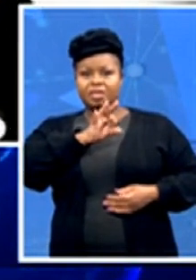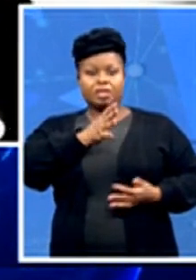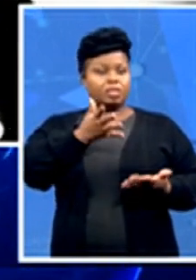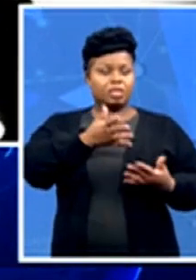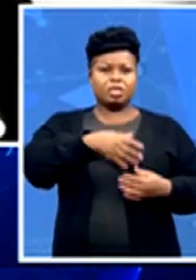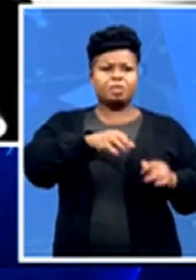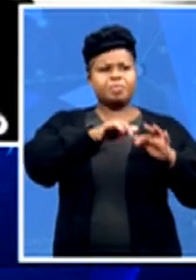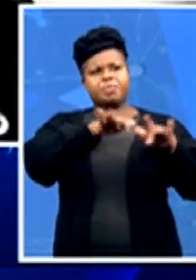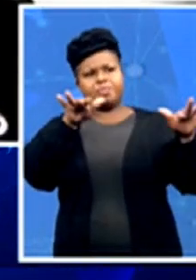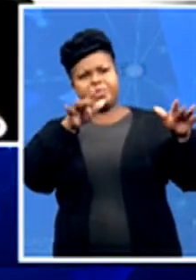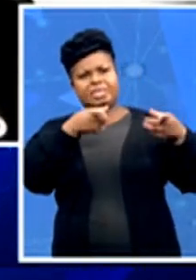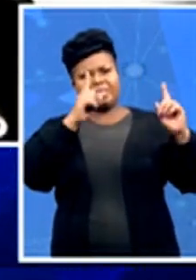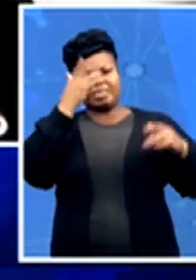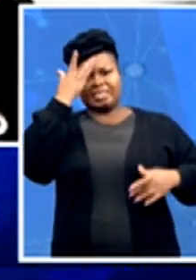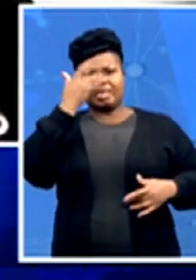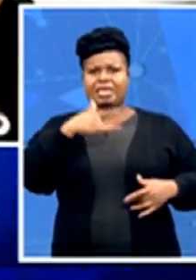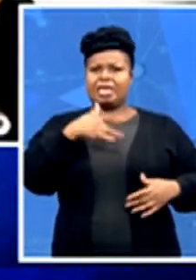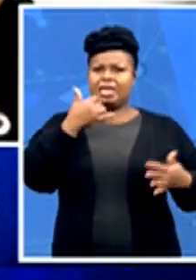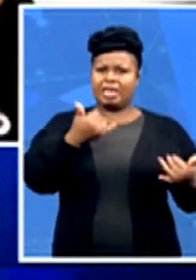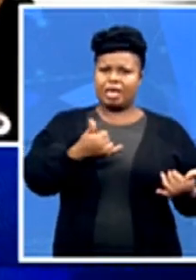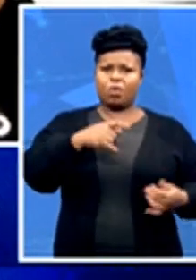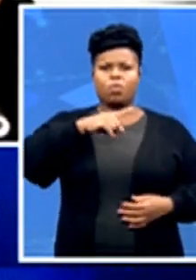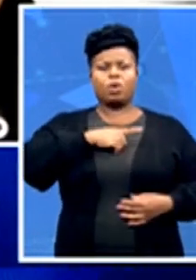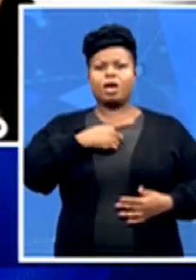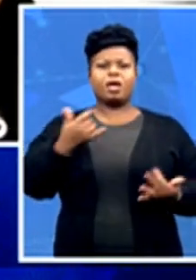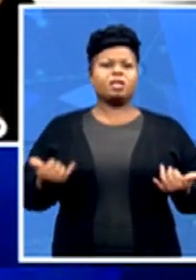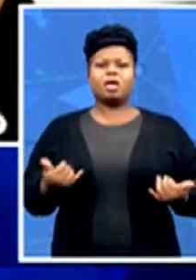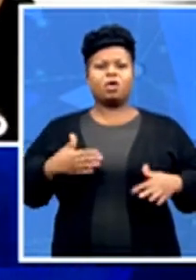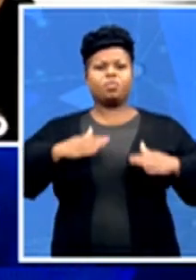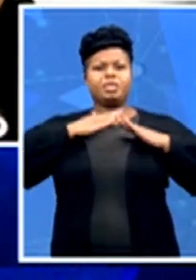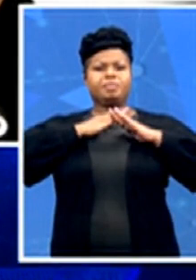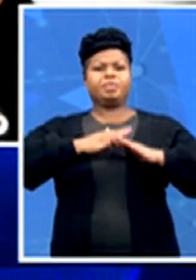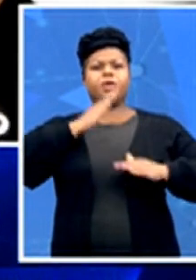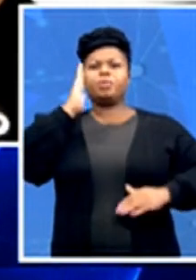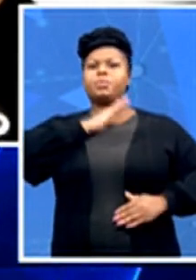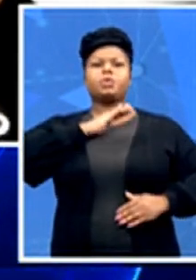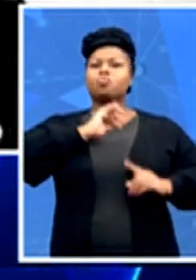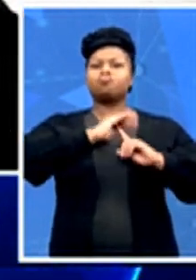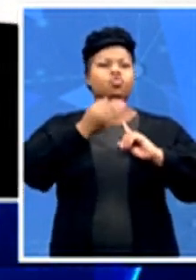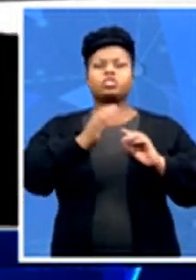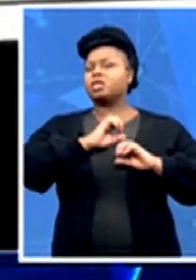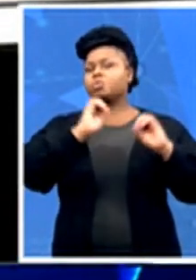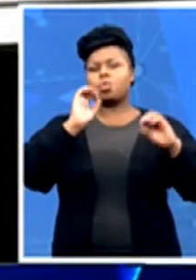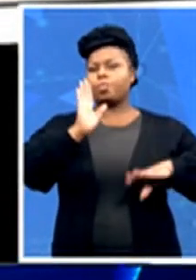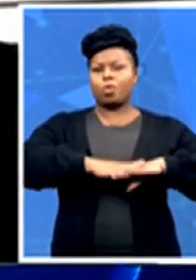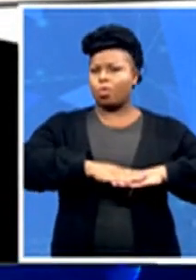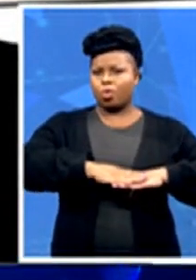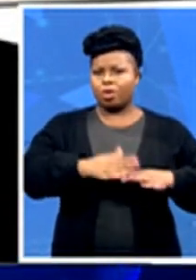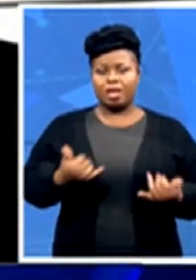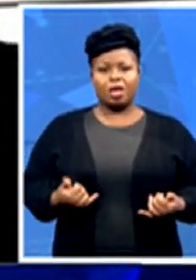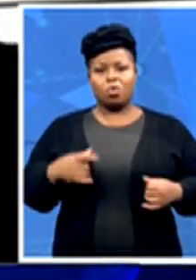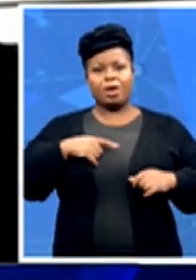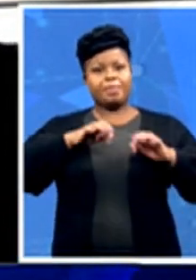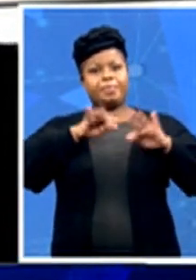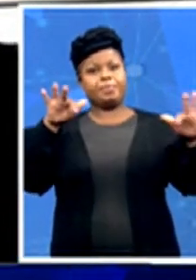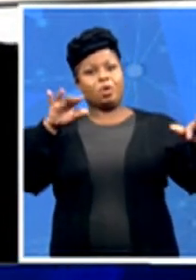the immunity is low, or whether they're getting breakthrough infections now because the Delta virus has a